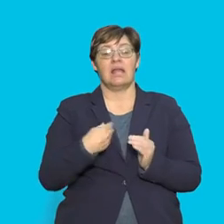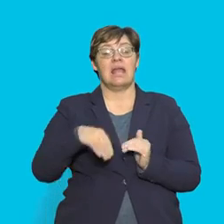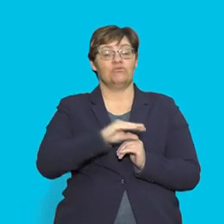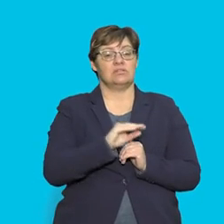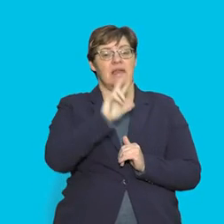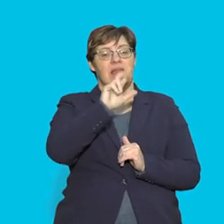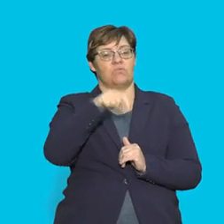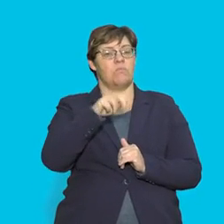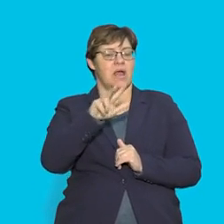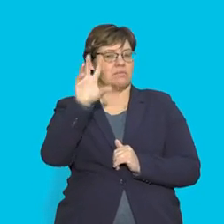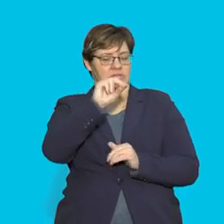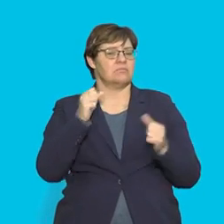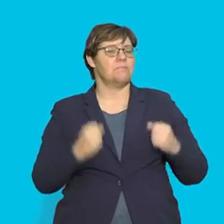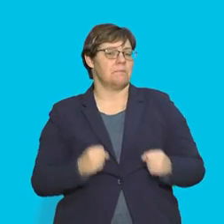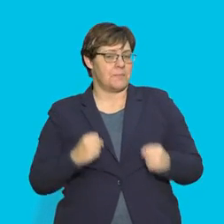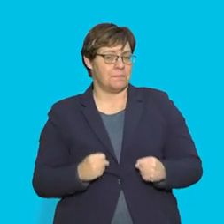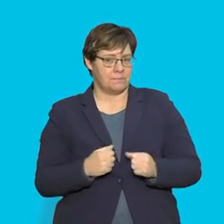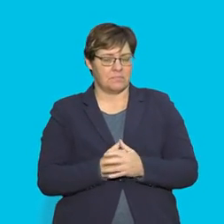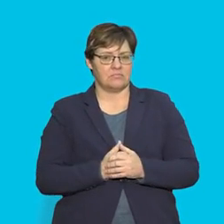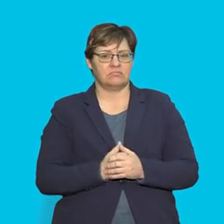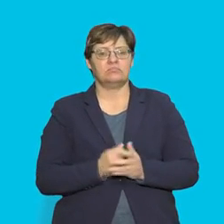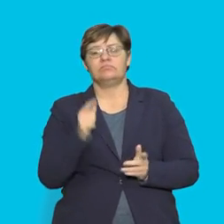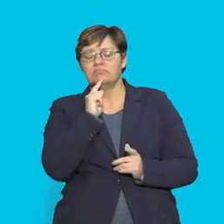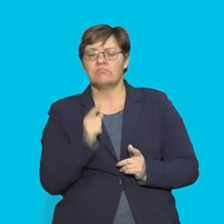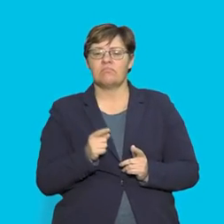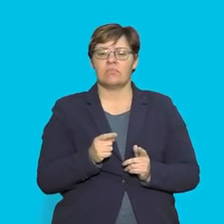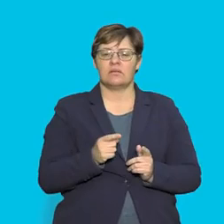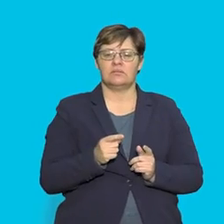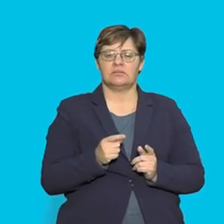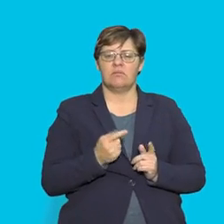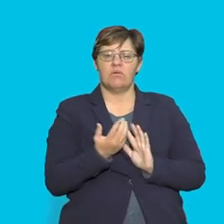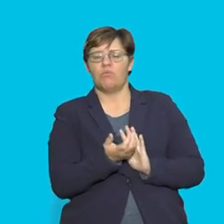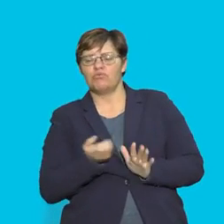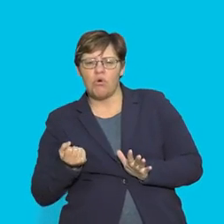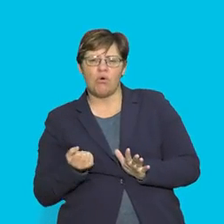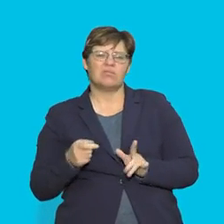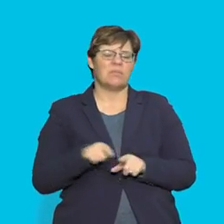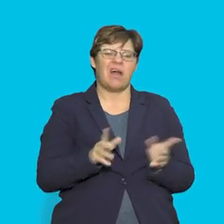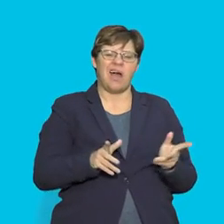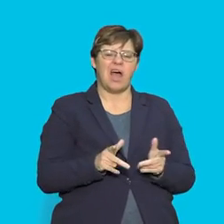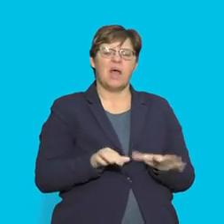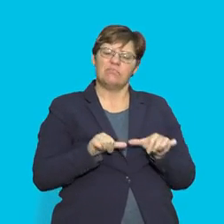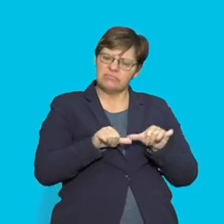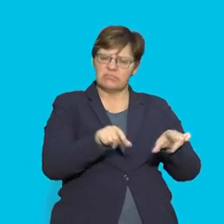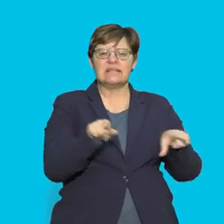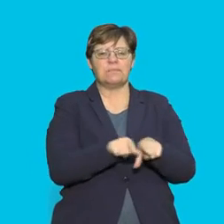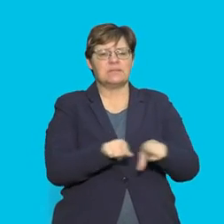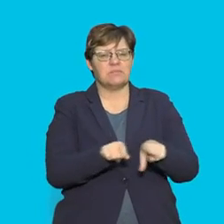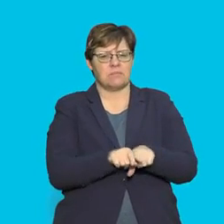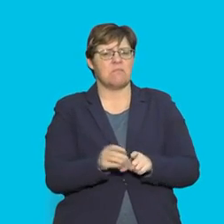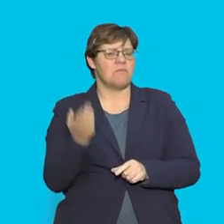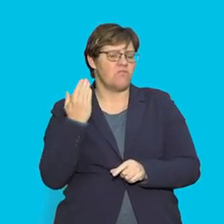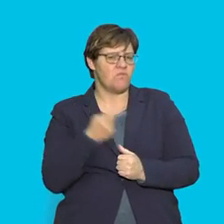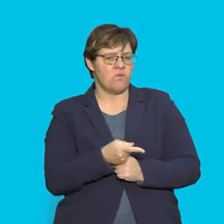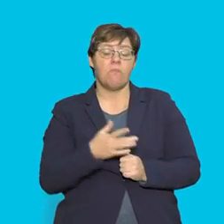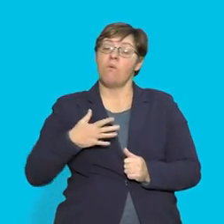quarterly, and the interest is still the same interest, right? So instead of him really withdrawing, we're saying, no, he's keeping